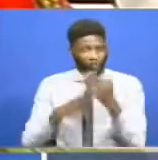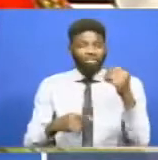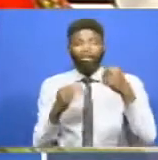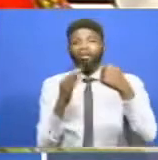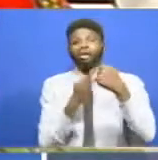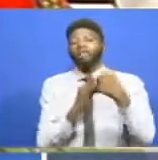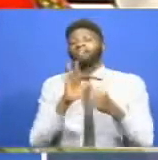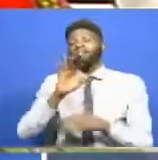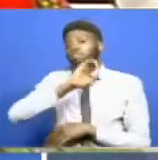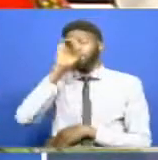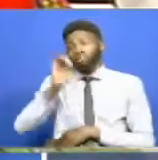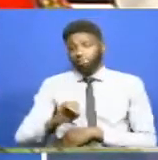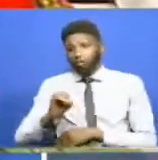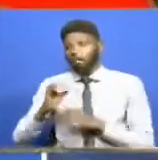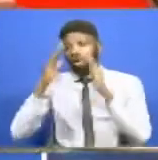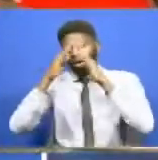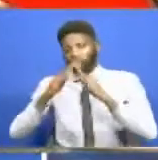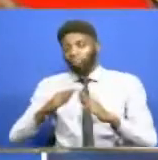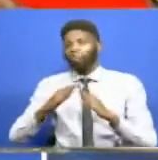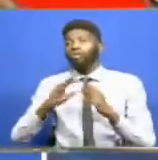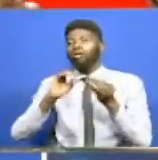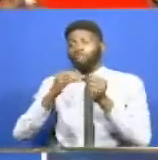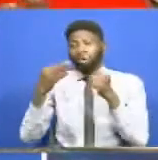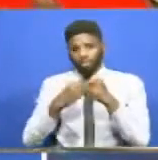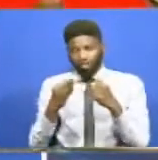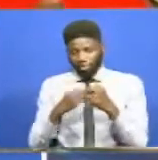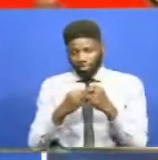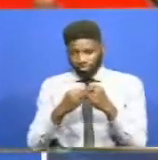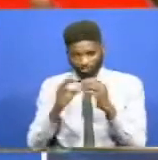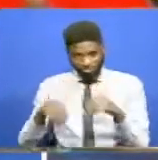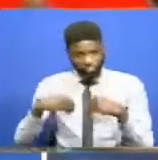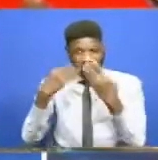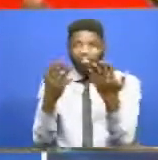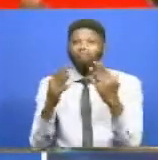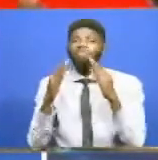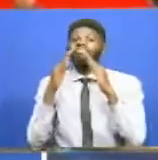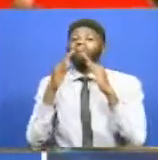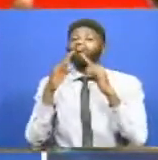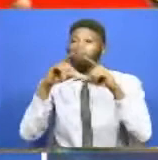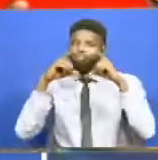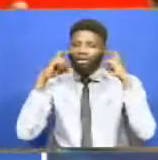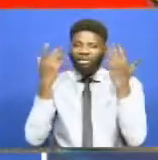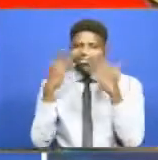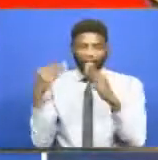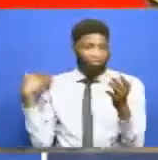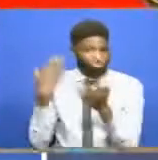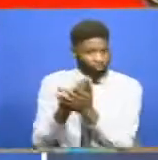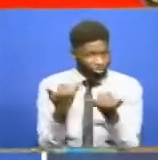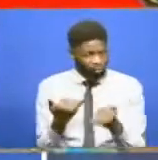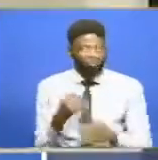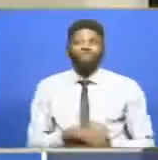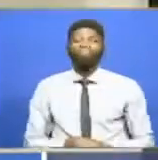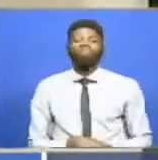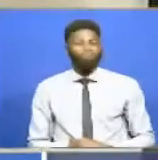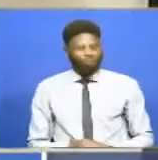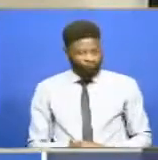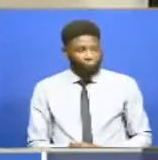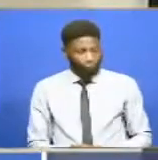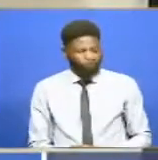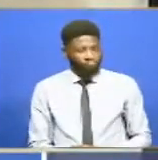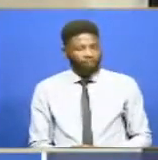85% of households in Kibera have been given masks. Mm-hmm. Yeah. Up to now. Okay. Mm-hmm.